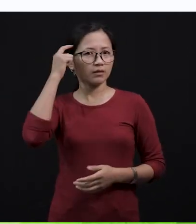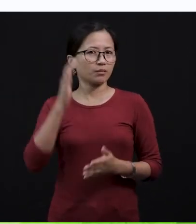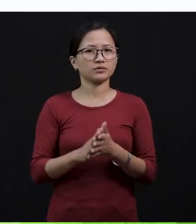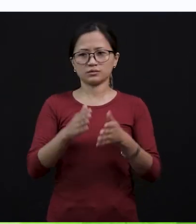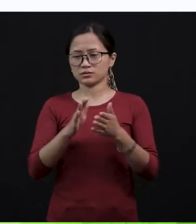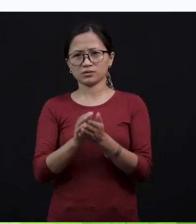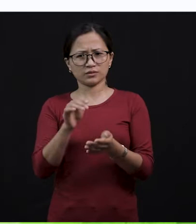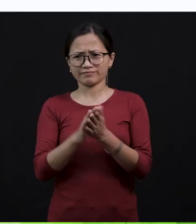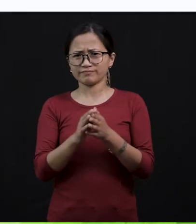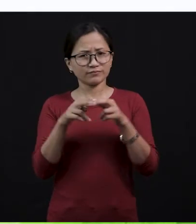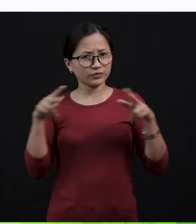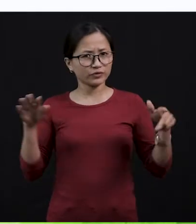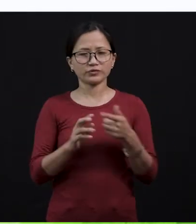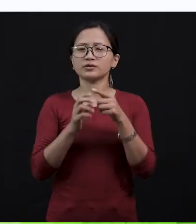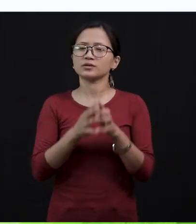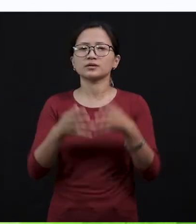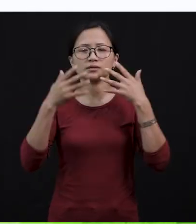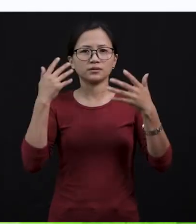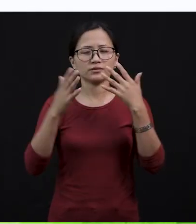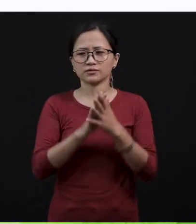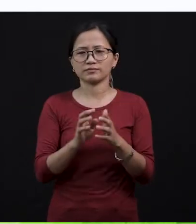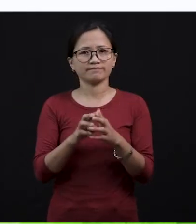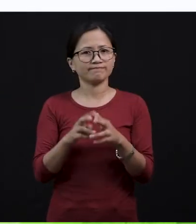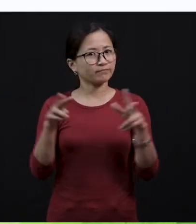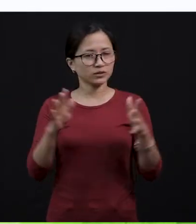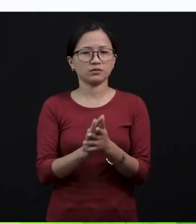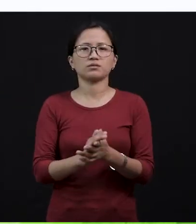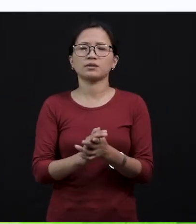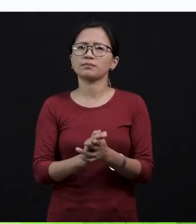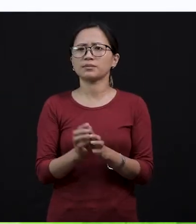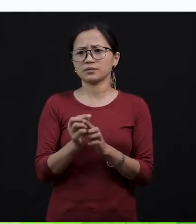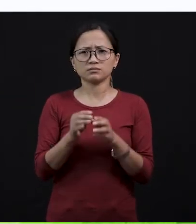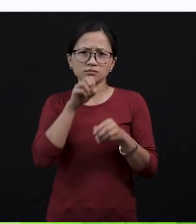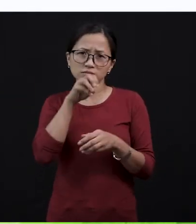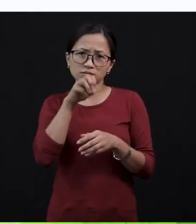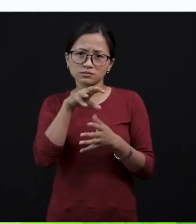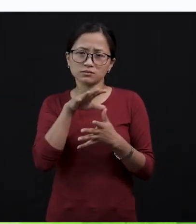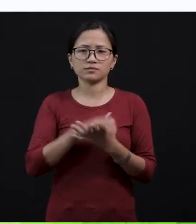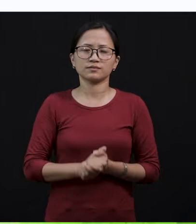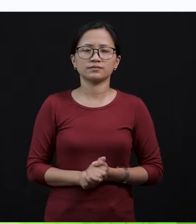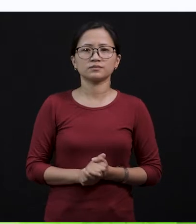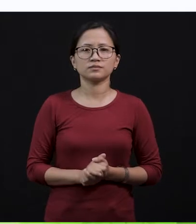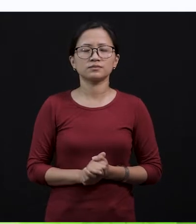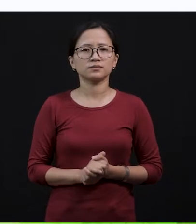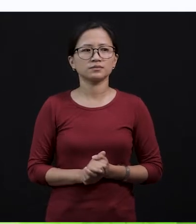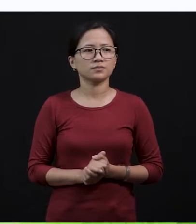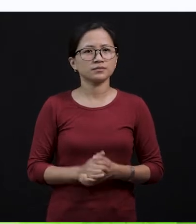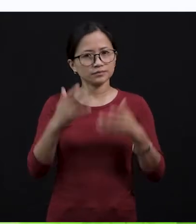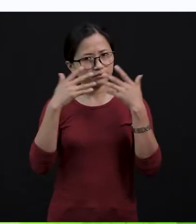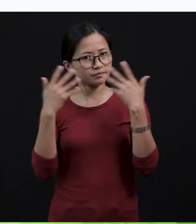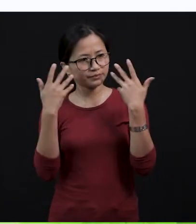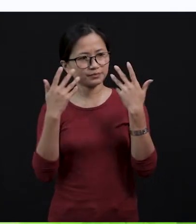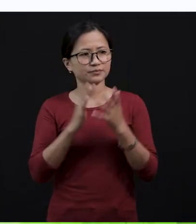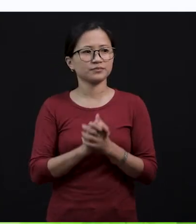pets. We like to keep different kinds of pets, such as maybe a puppy, or maybe a